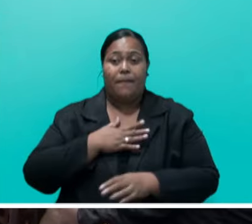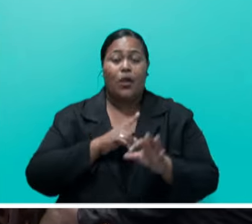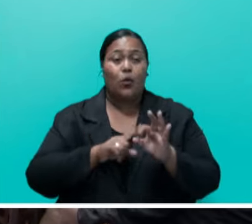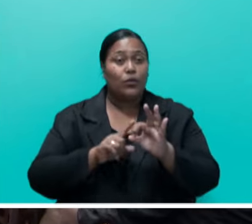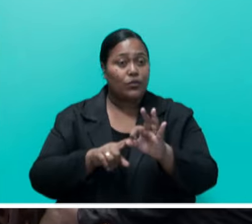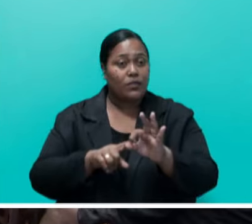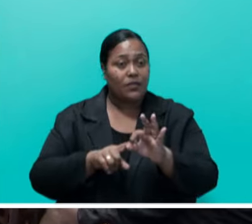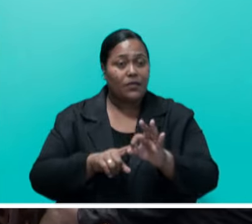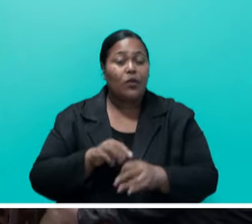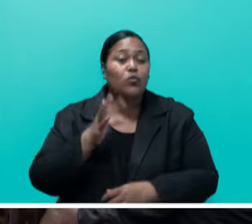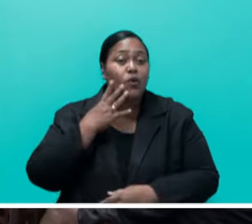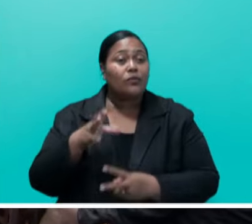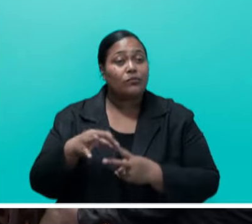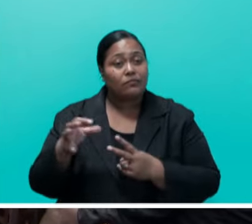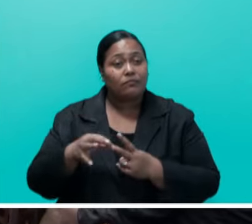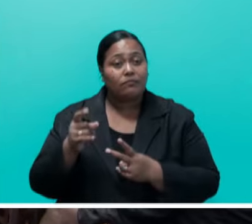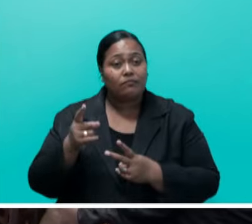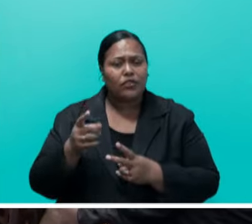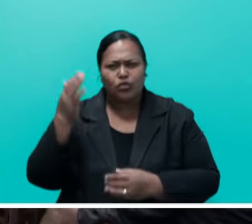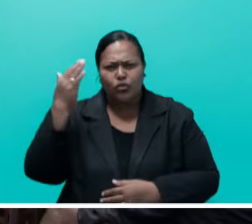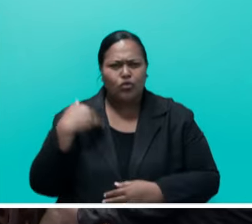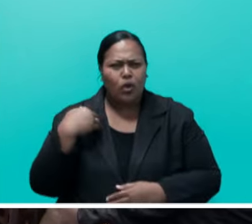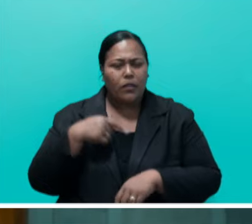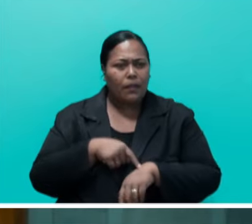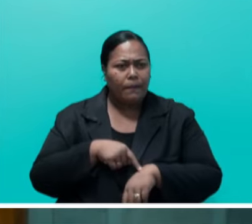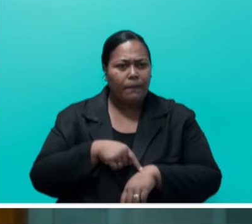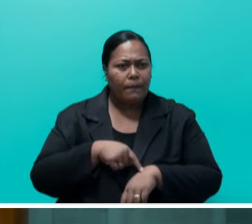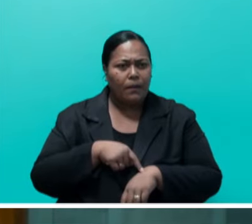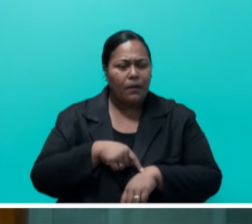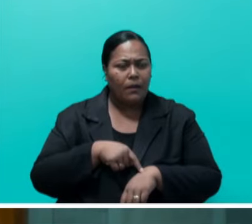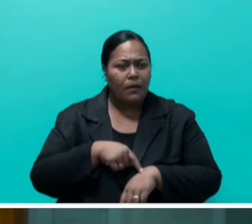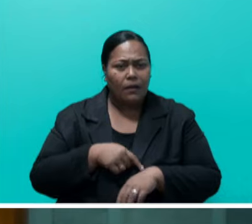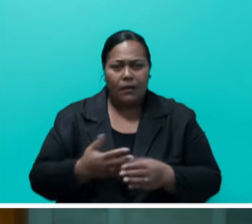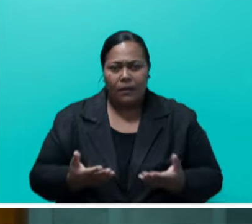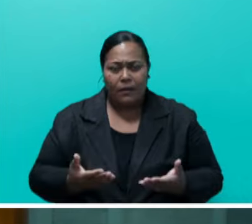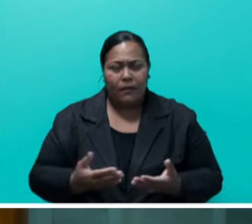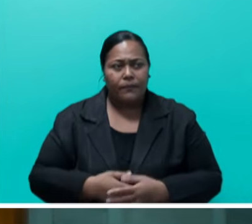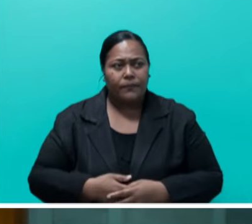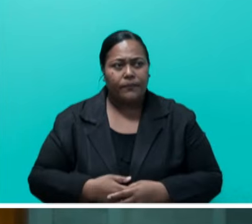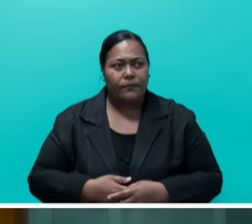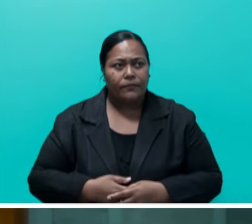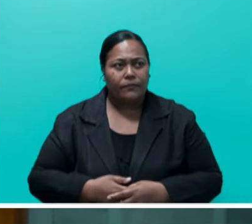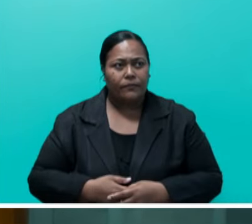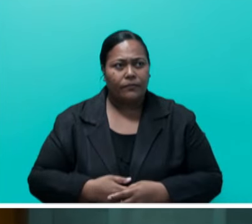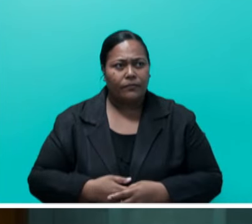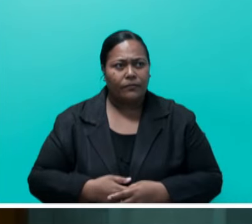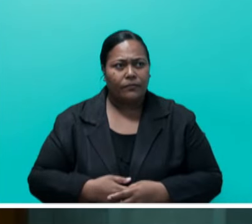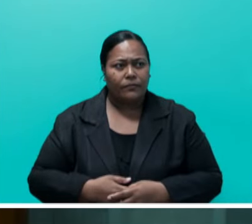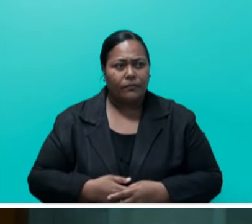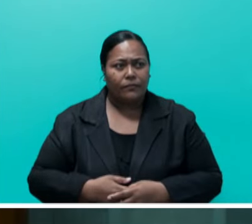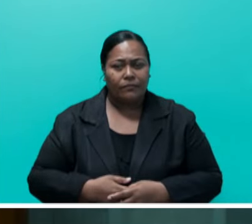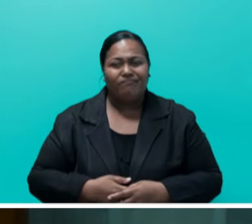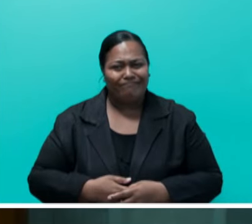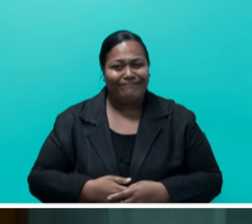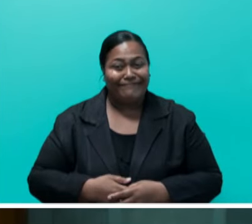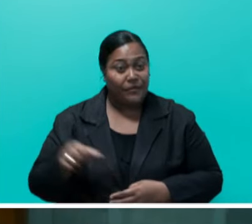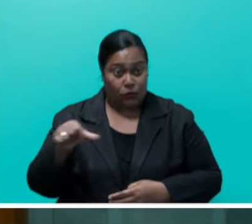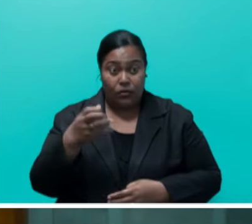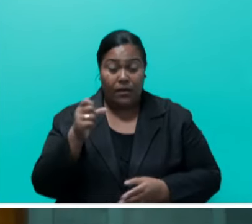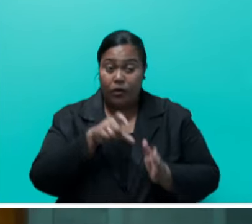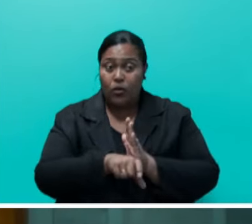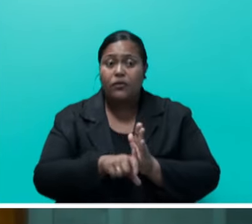the appointment lasted for a very short period of time, it must have come at a cost. So what is the